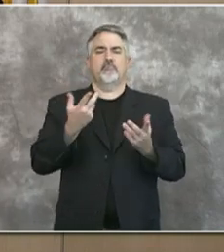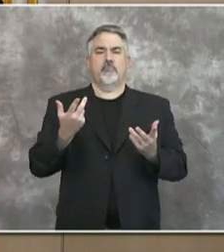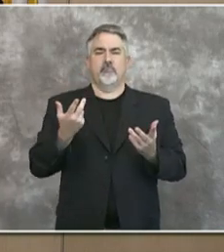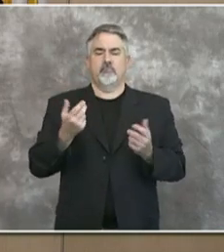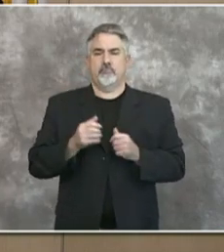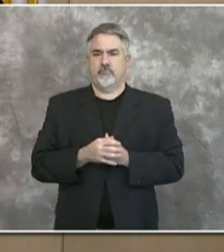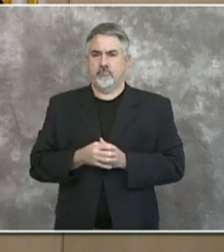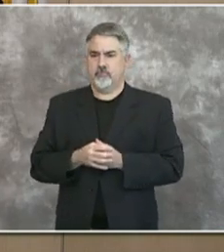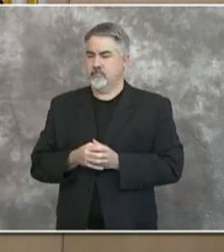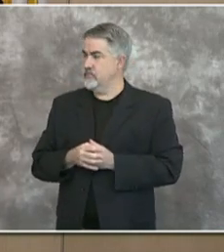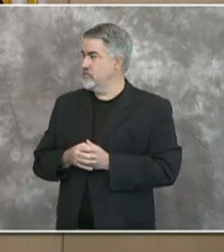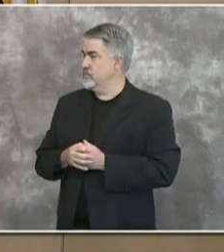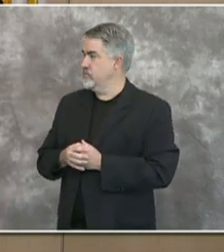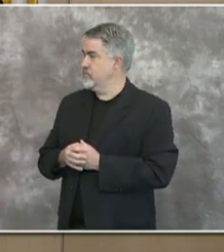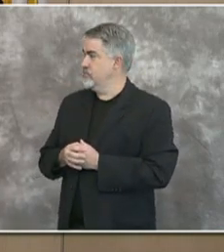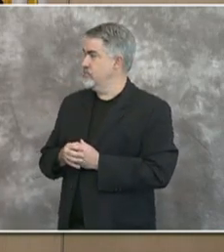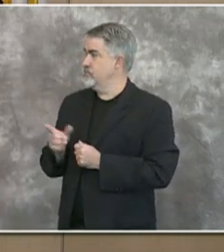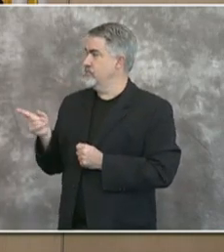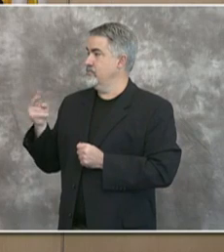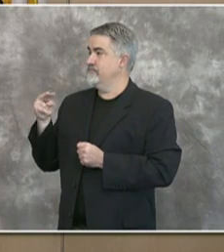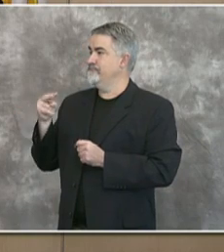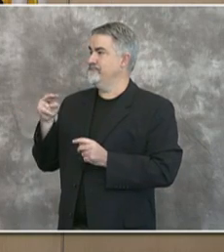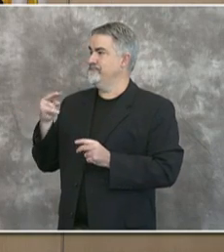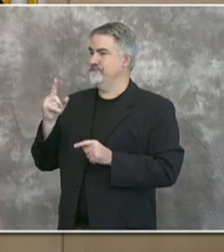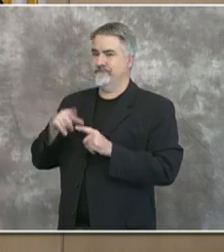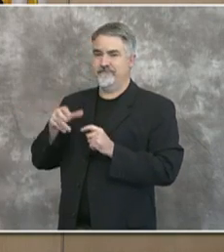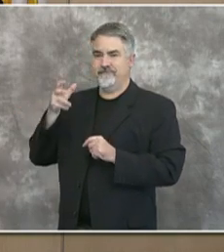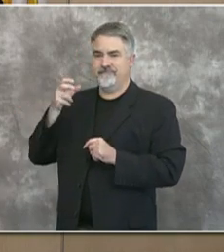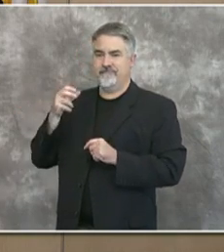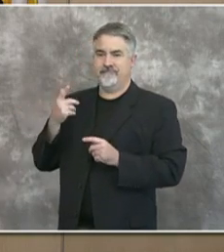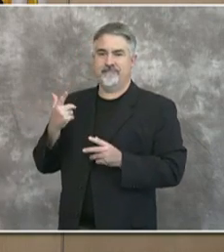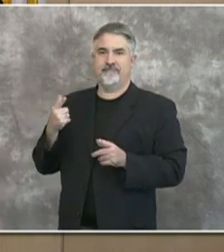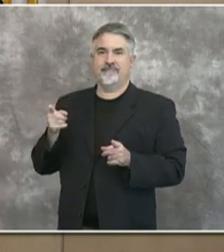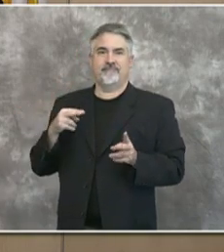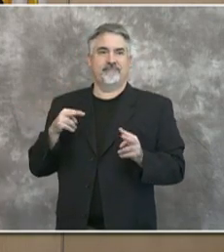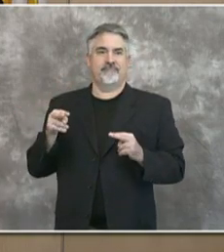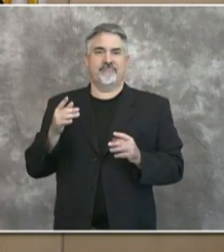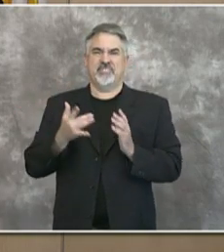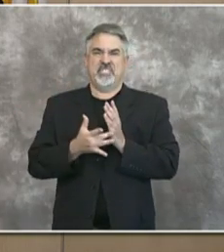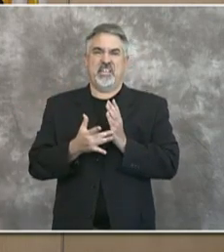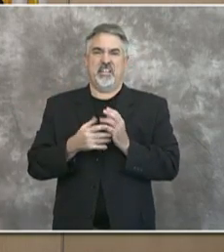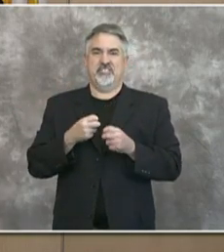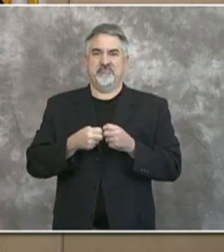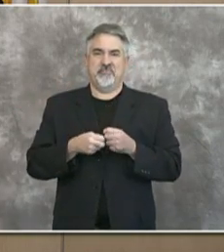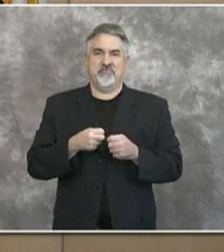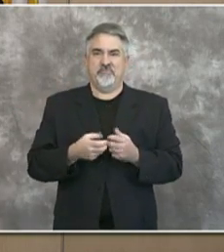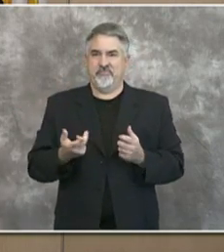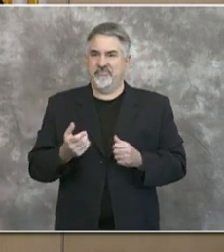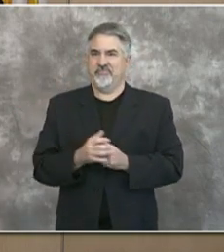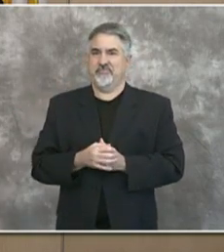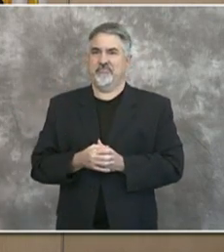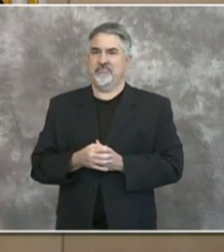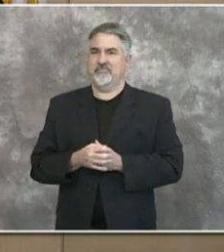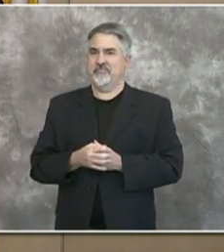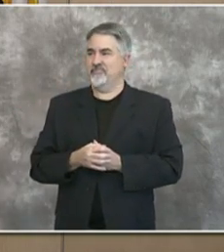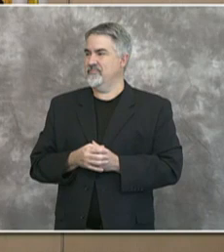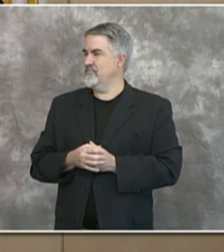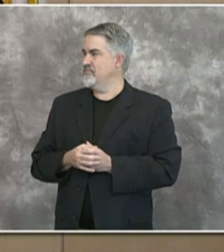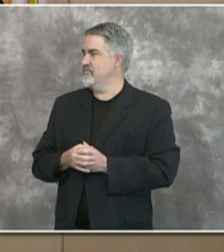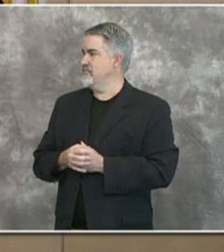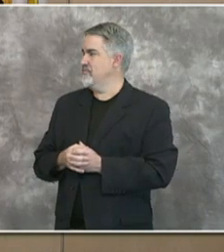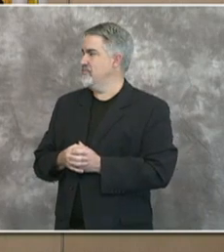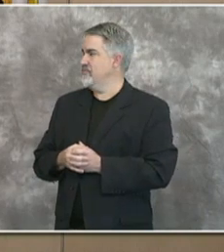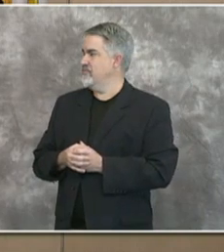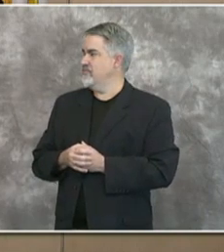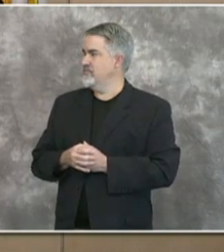pillaging, or, you know, going to Amazon and purchasing your own stuff. Are you guys having to do some of those creative measures? If you could explain that.